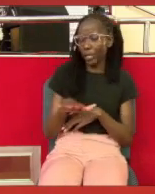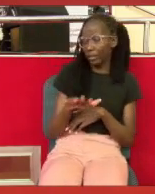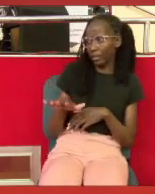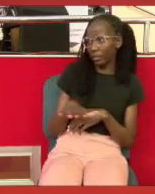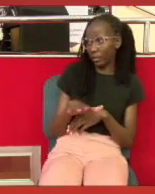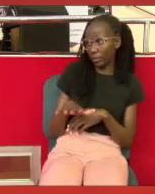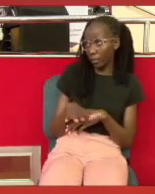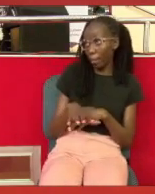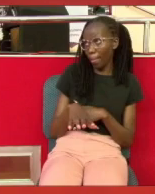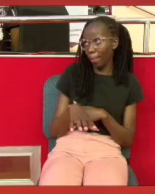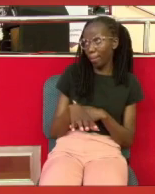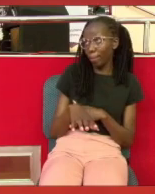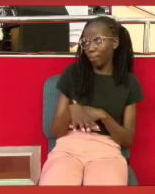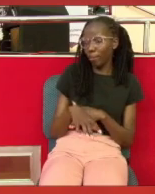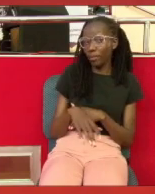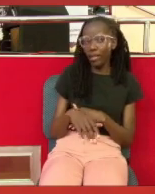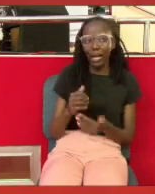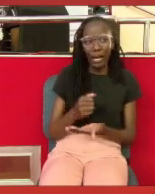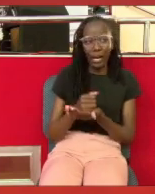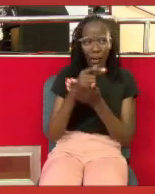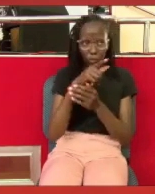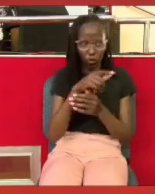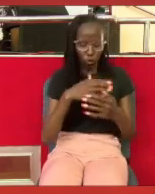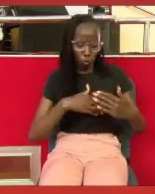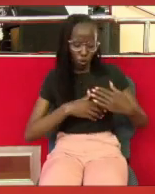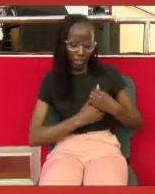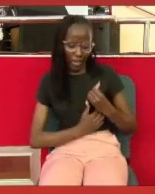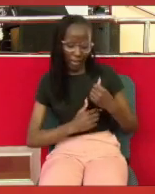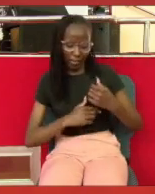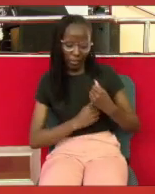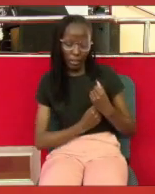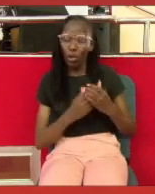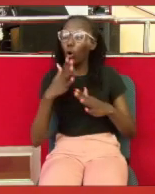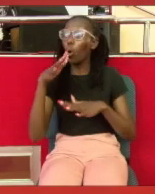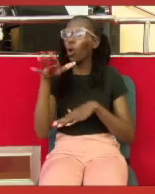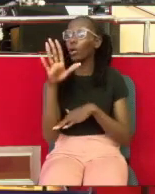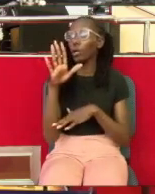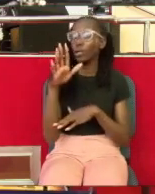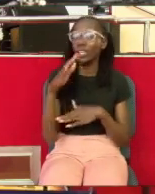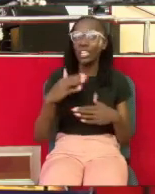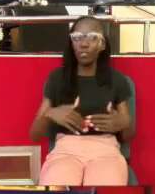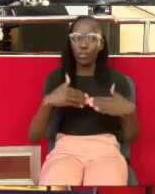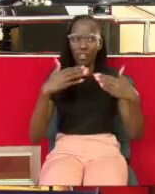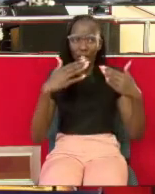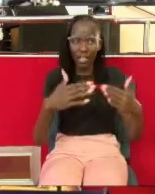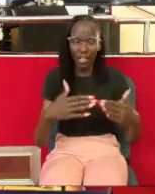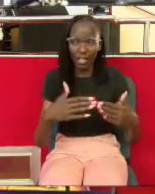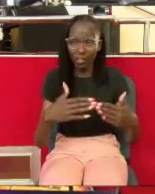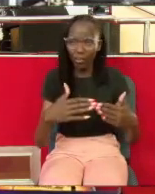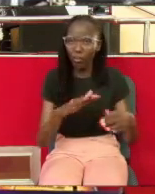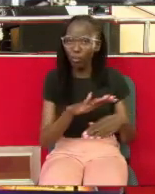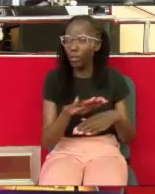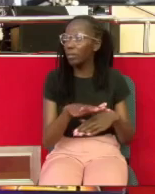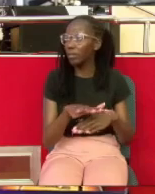territory. It helps you to trust God for the next territory.